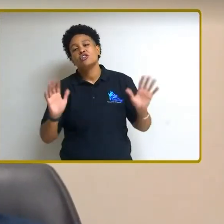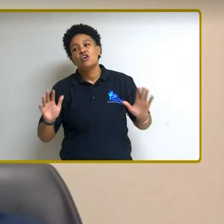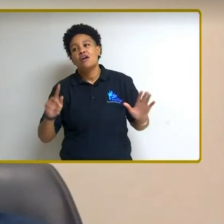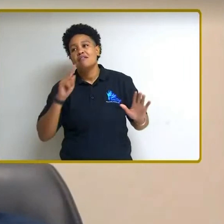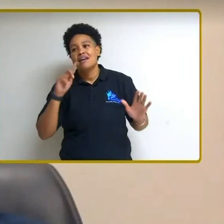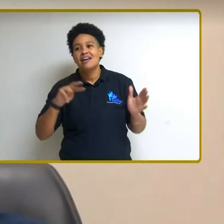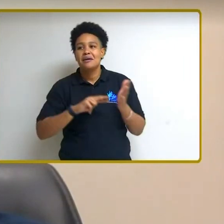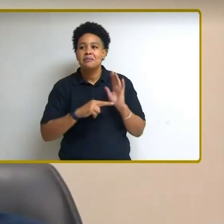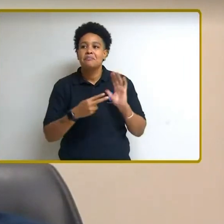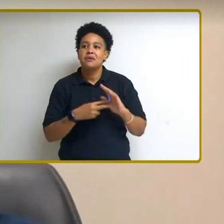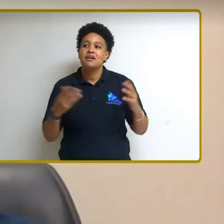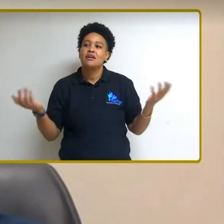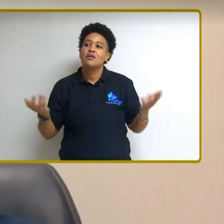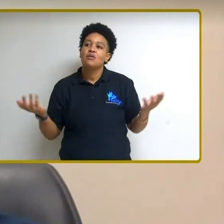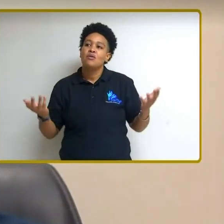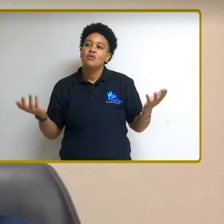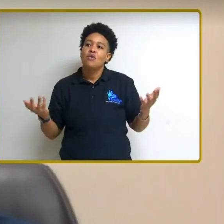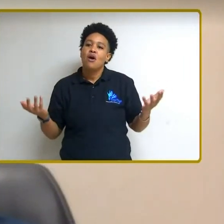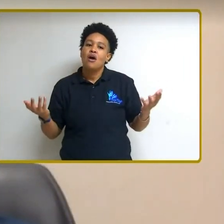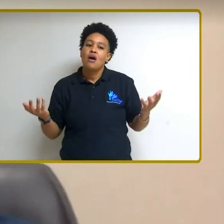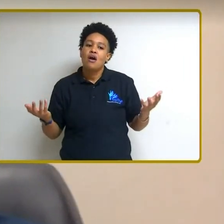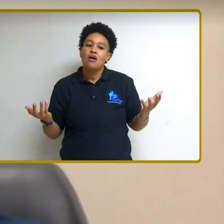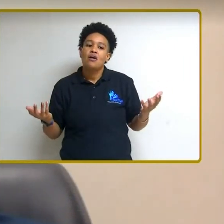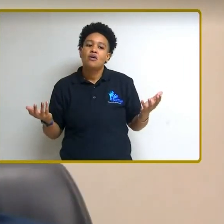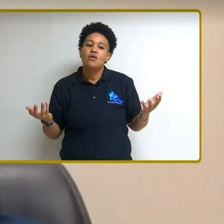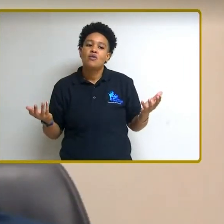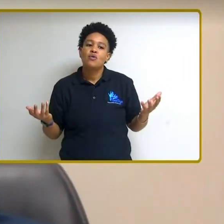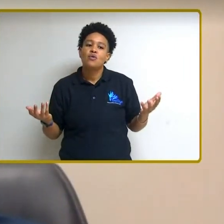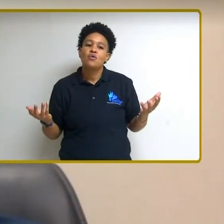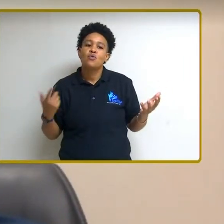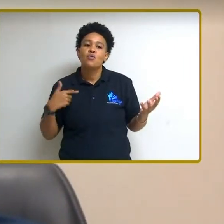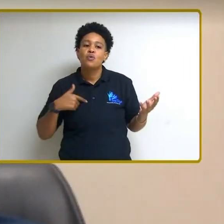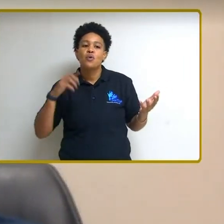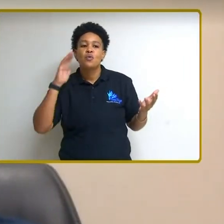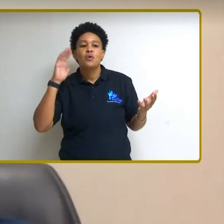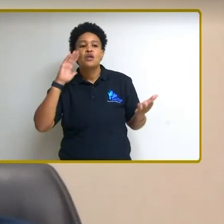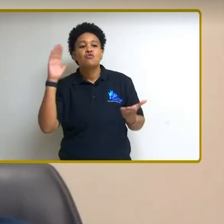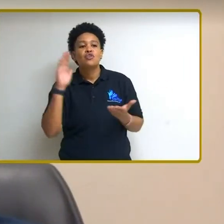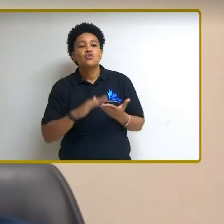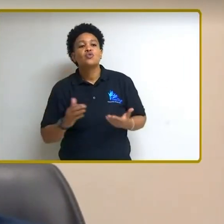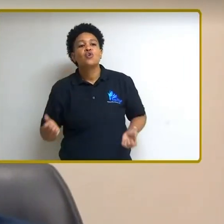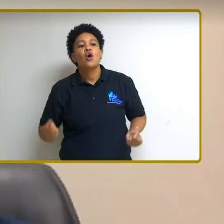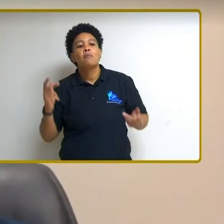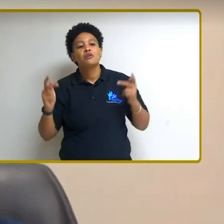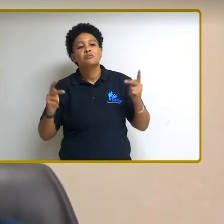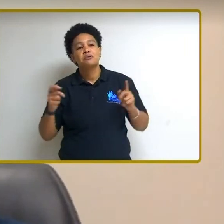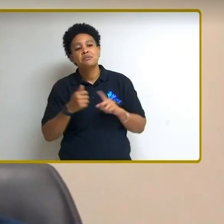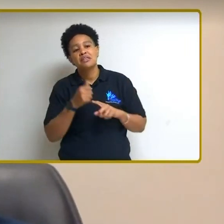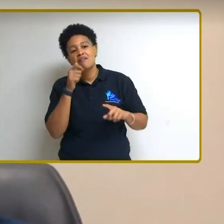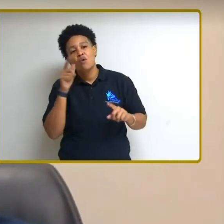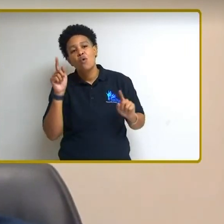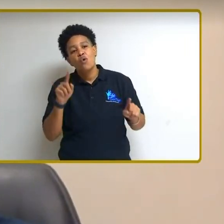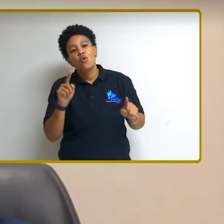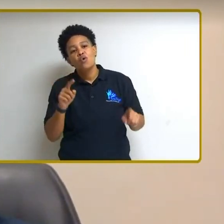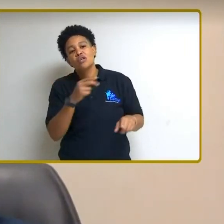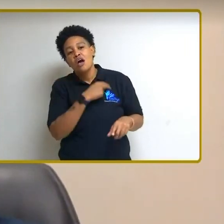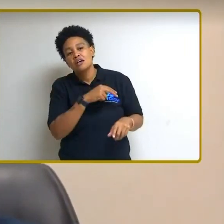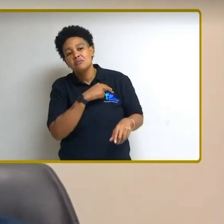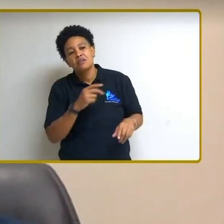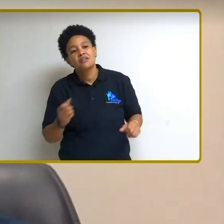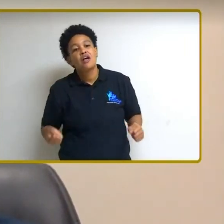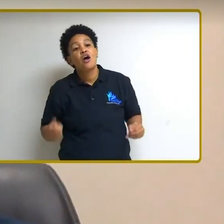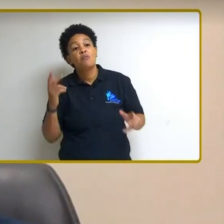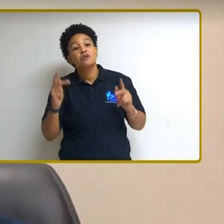mean that we will reduce the amount of people going to hospitals, the amount of